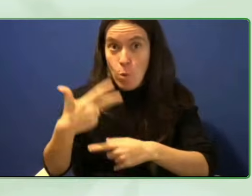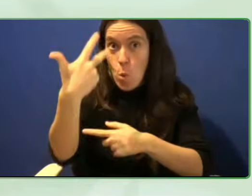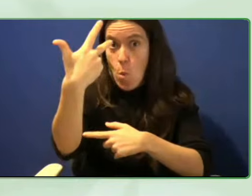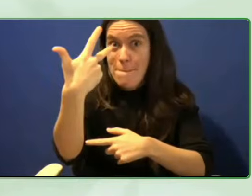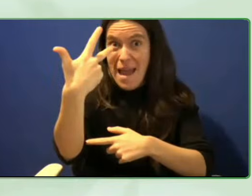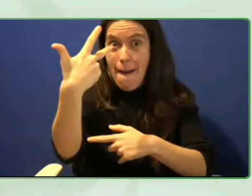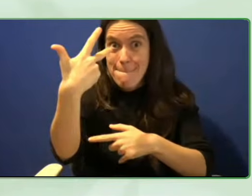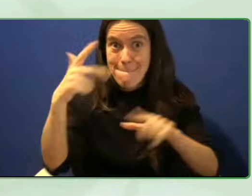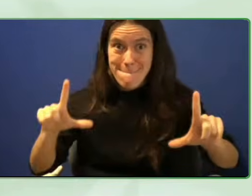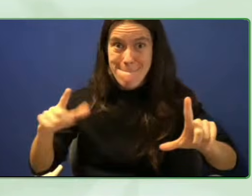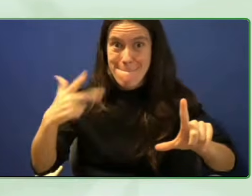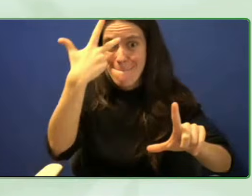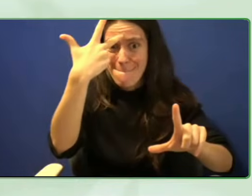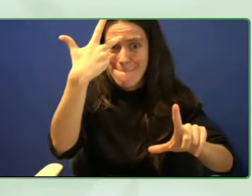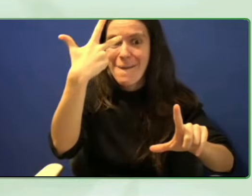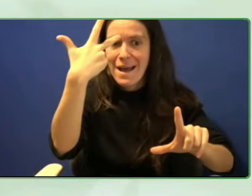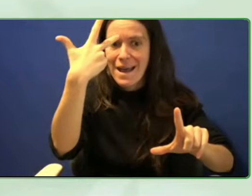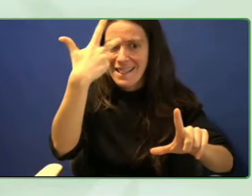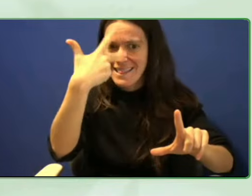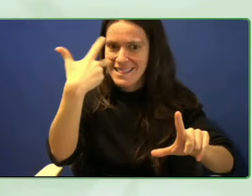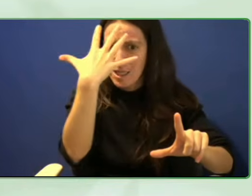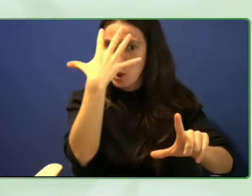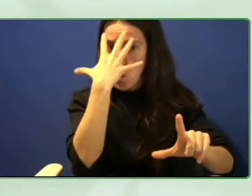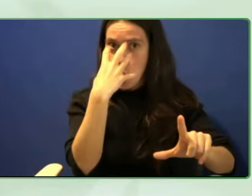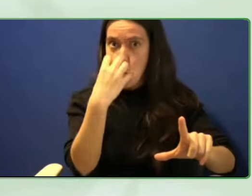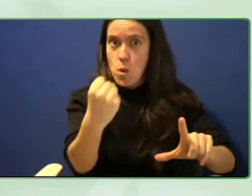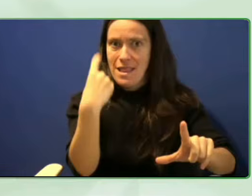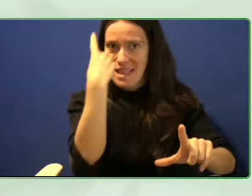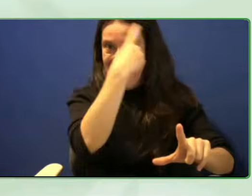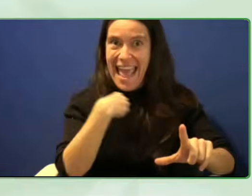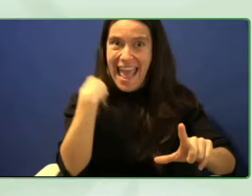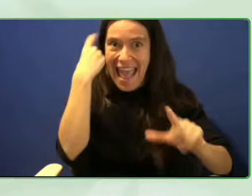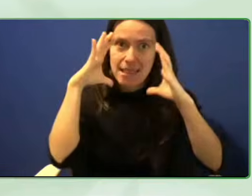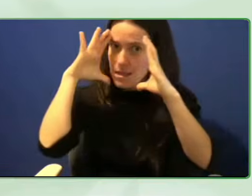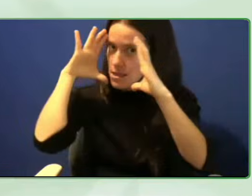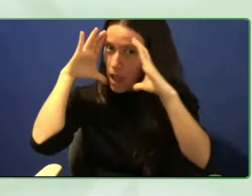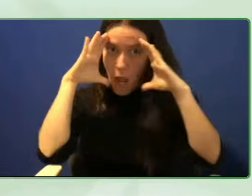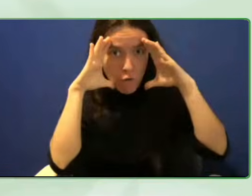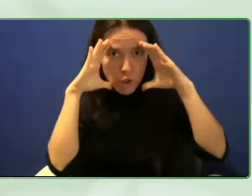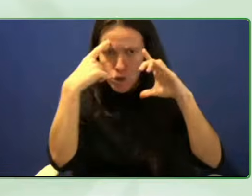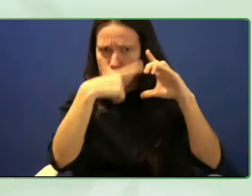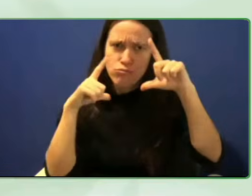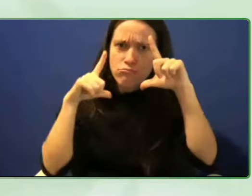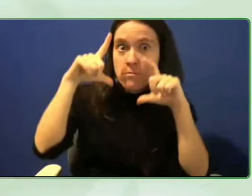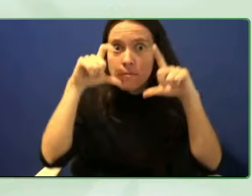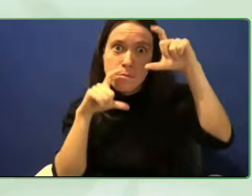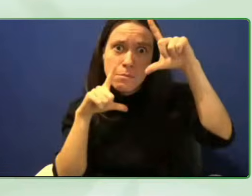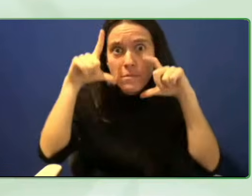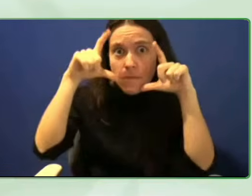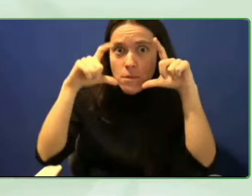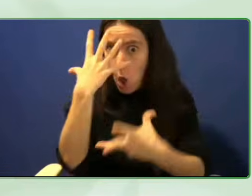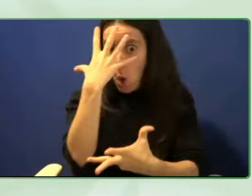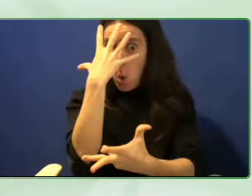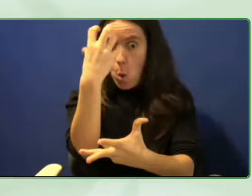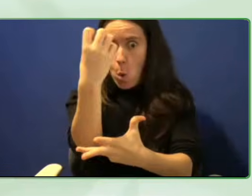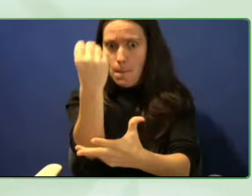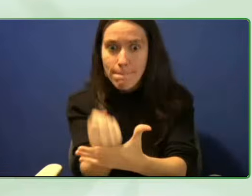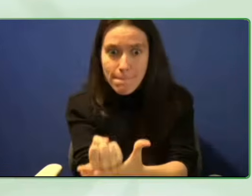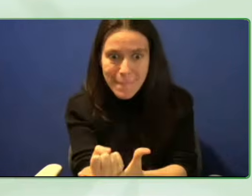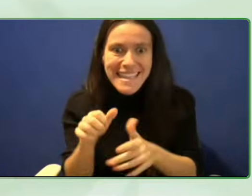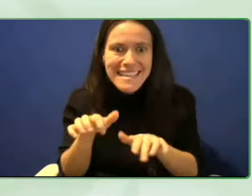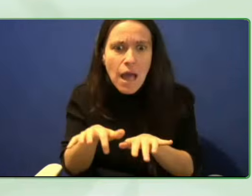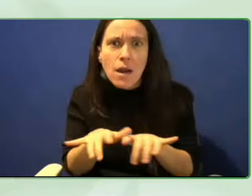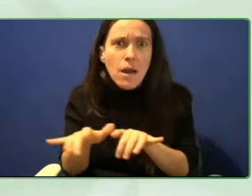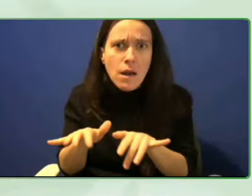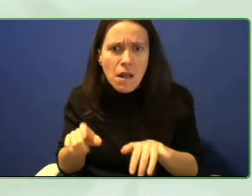and maps out your head direction and facial gestures. So then you can correlate those to mouse clicks, keyboard presses